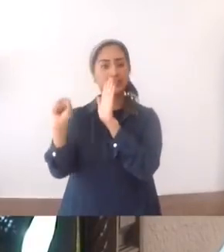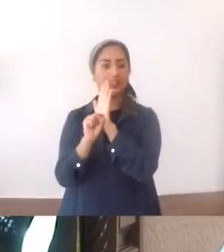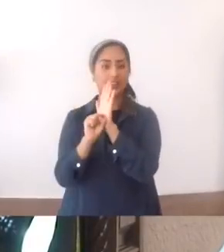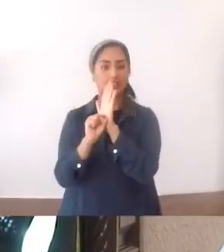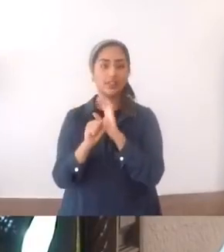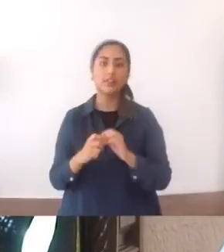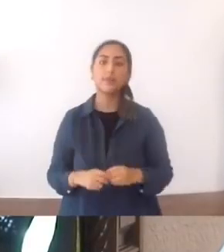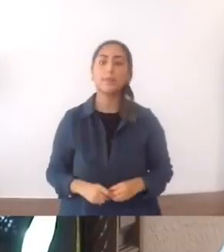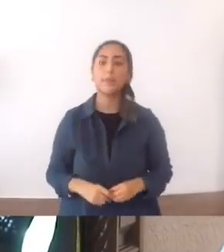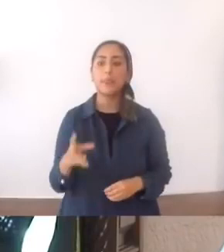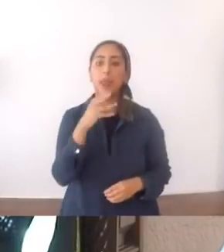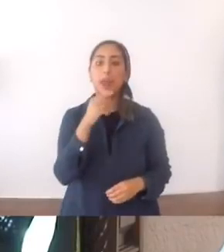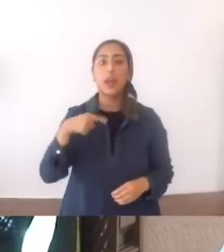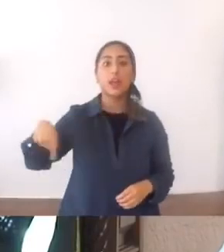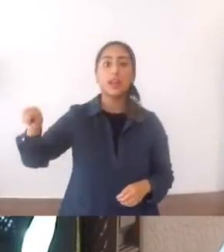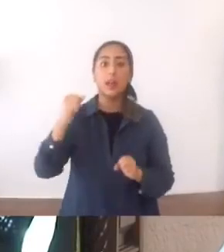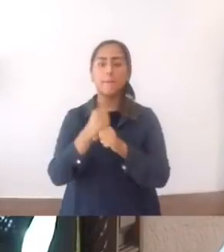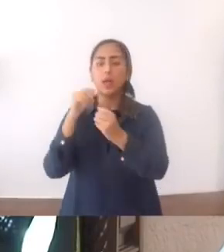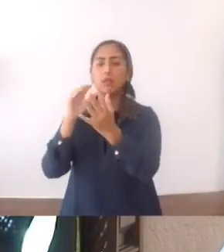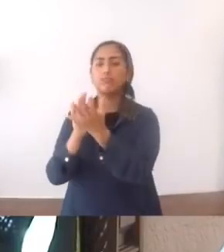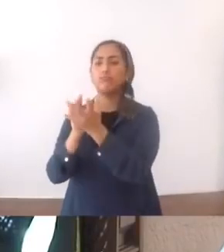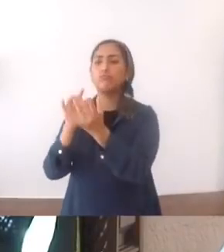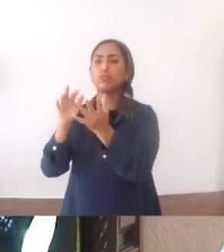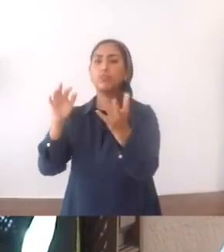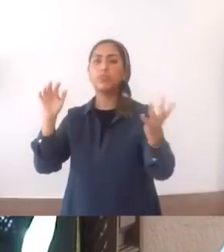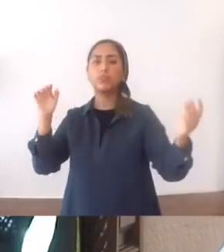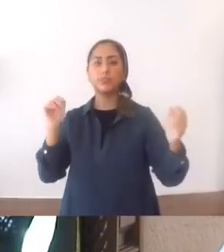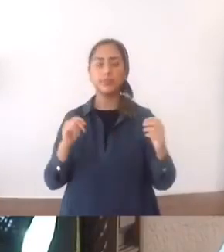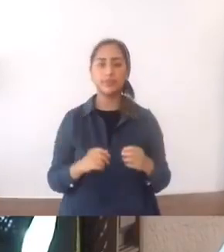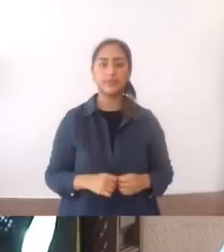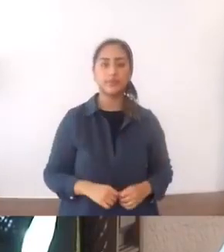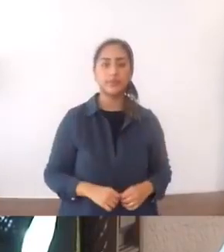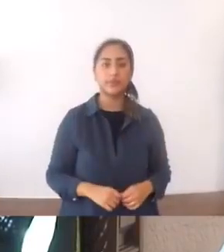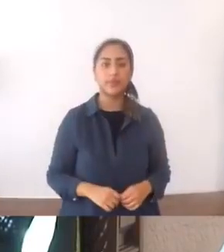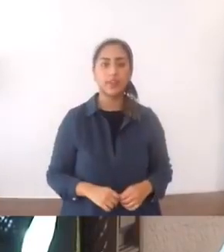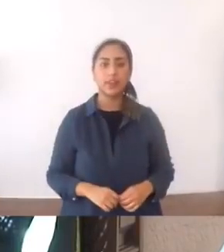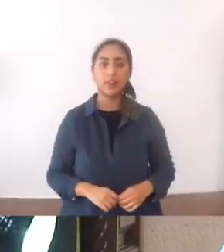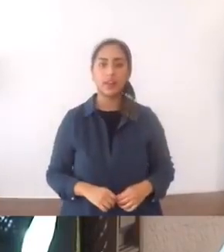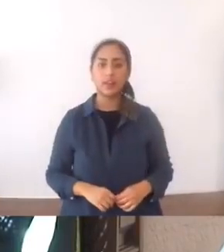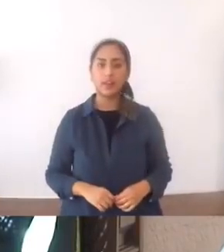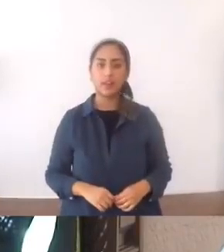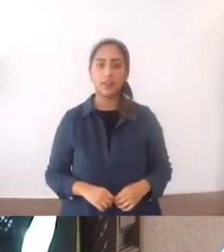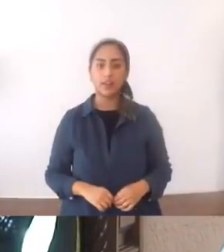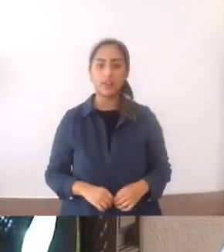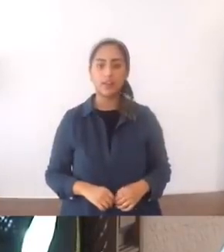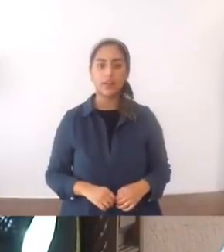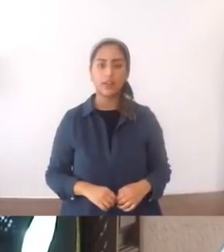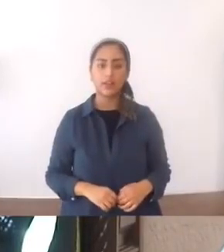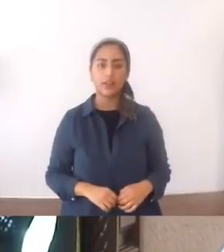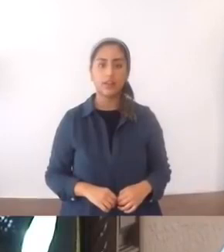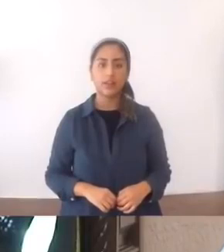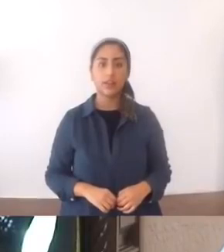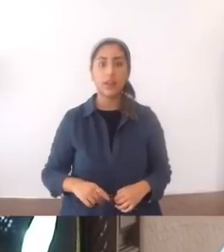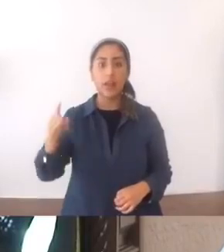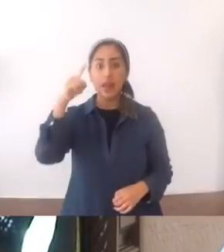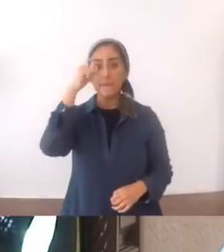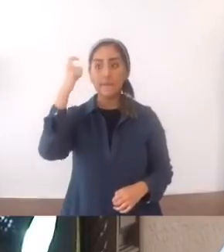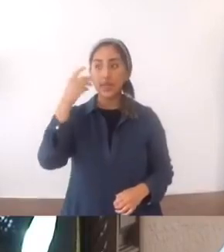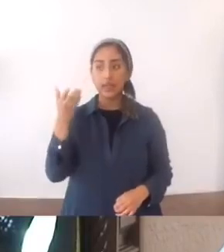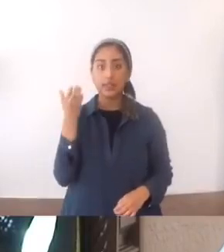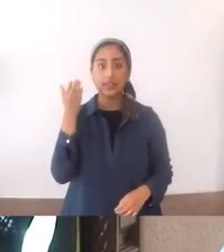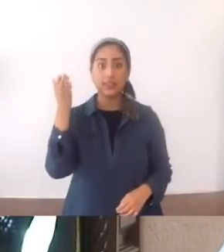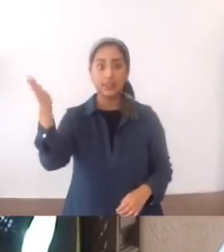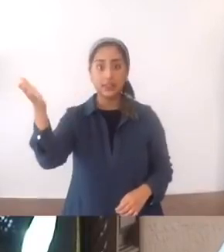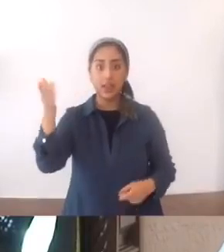honores serve de honor. Estado as a state. y hacen sonar los cañones con balas de salva, And they made sound the cannons